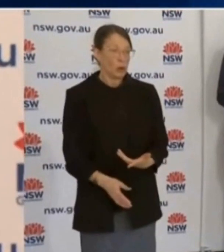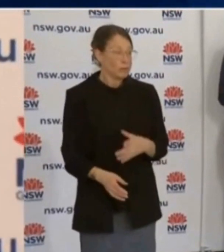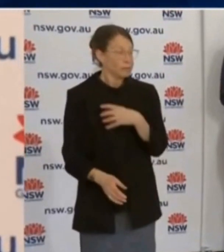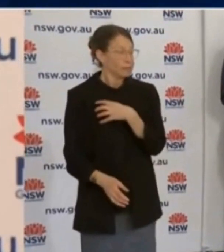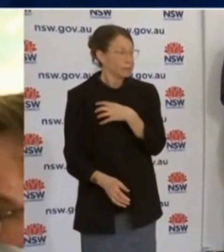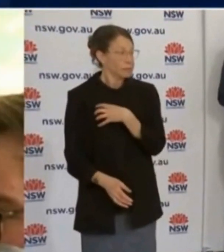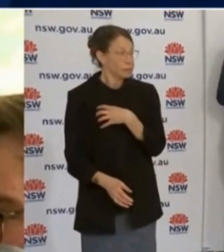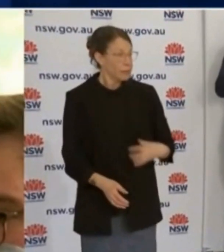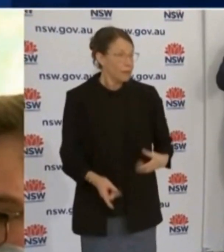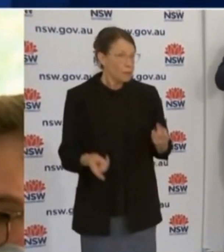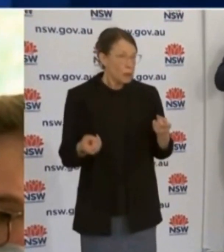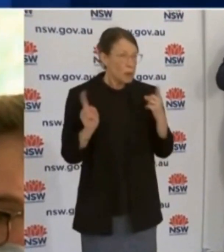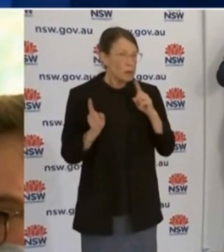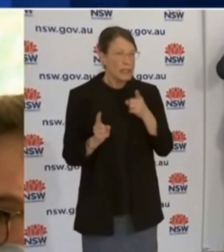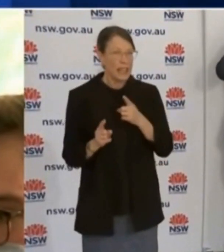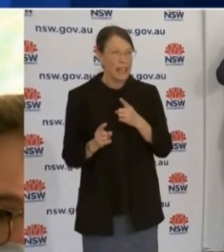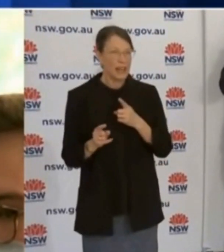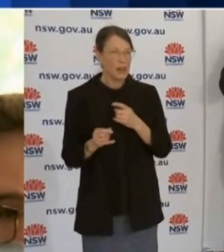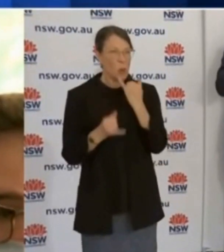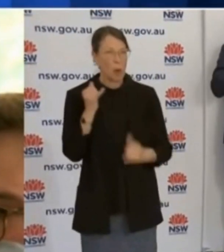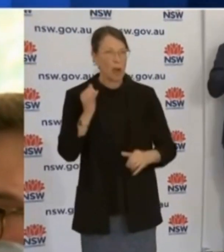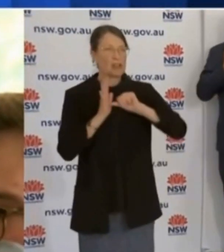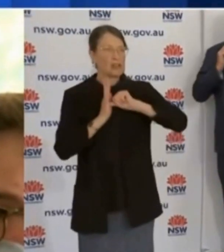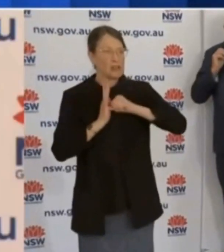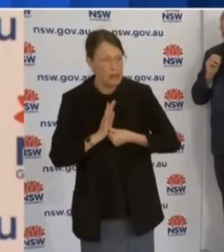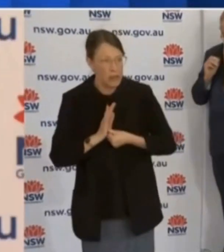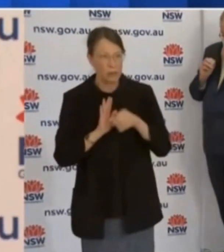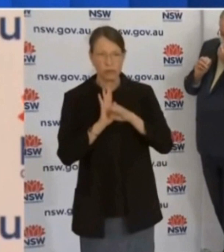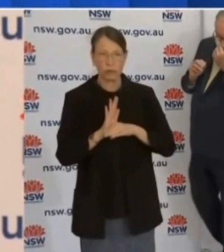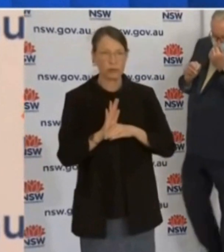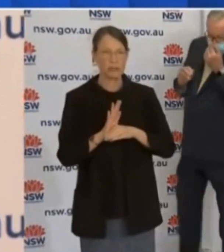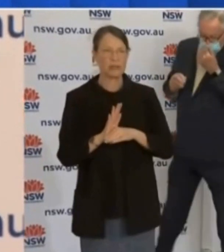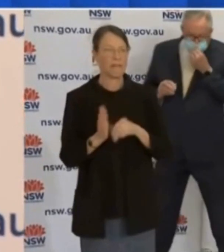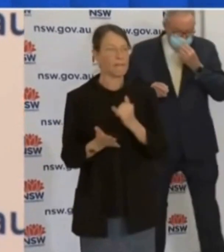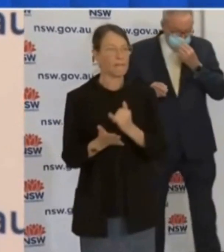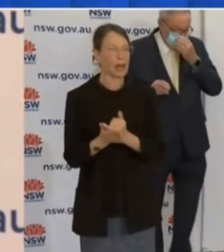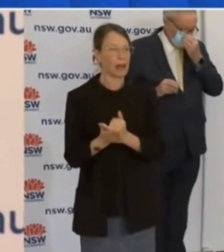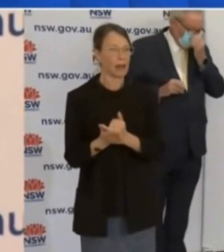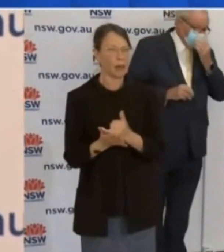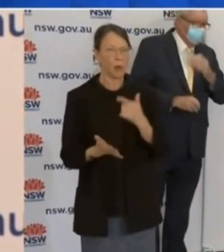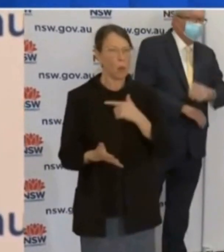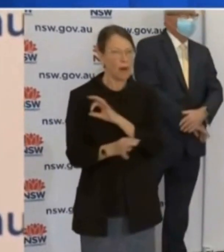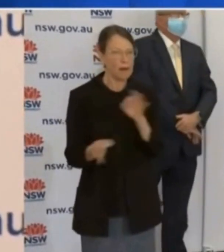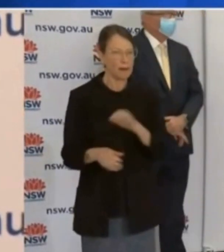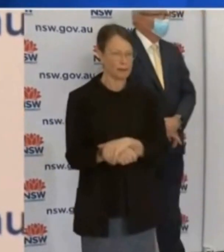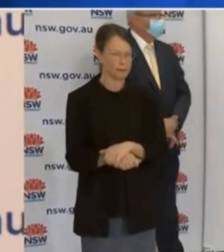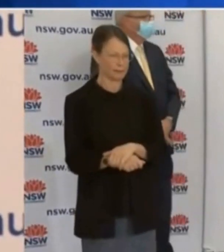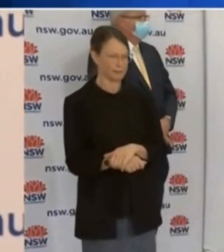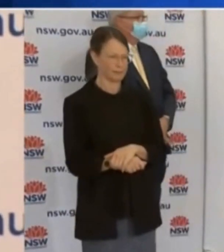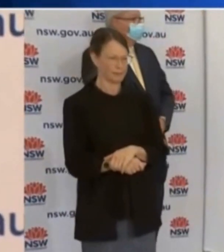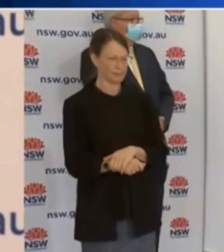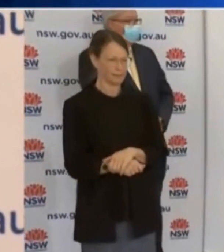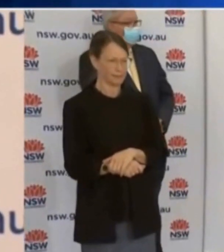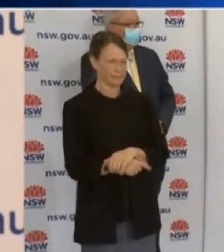come from you. Why won't they work? Ring of steel, that... So look, I didn't take that from what the Premier had said, but the Premier... Oh,